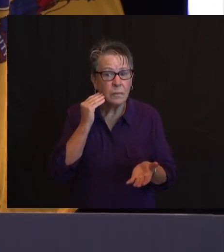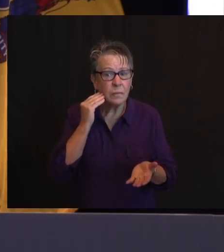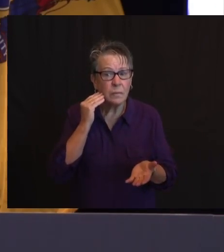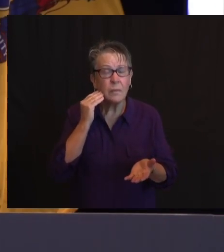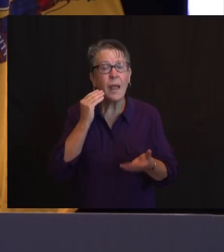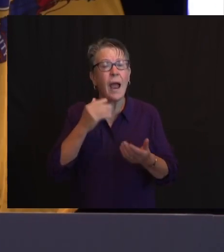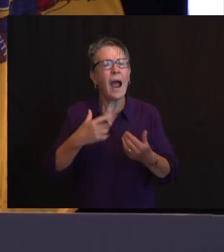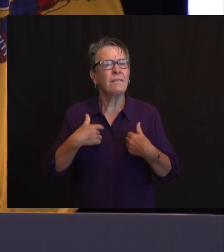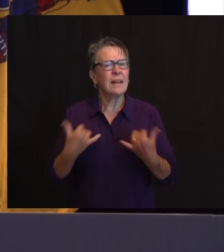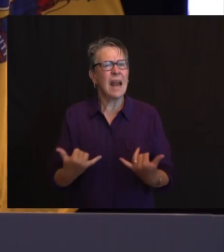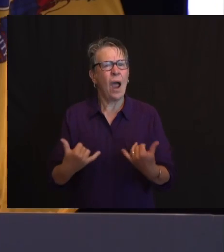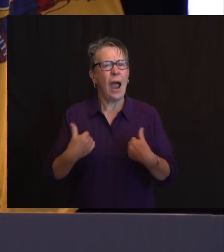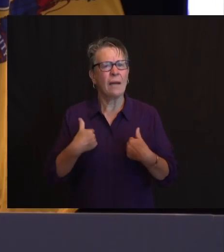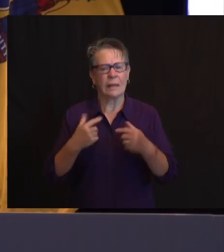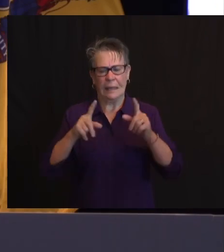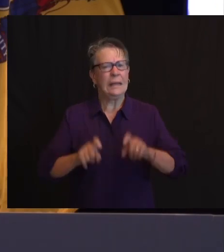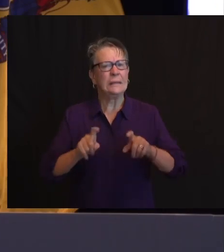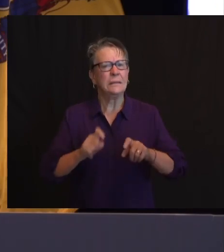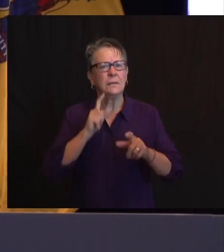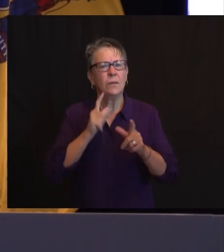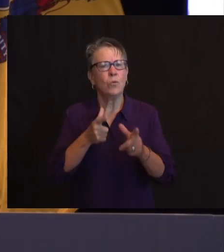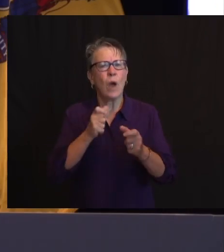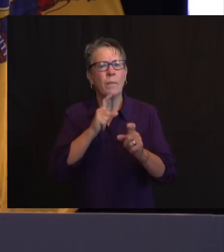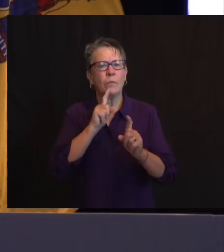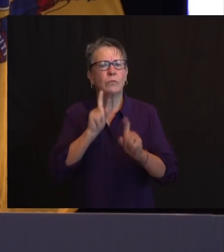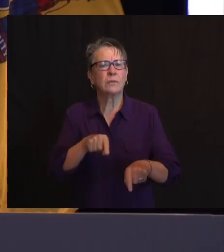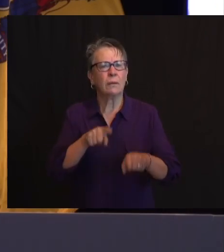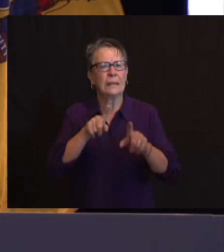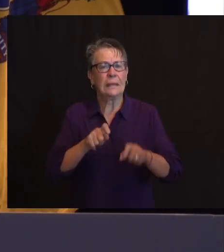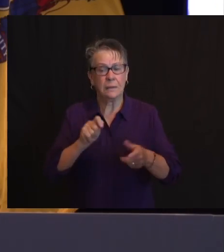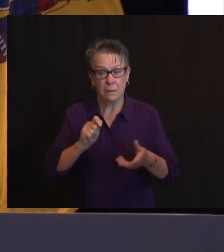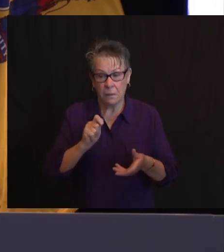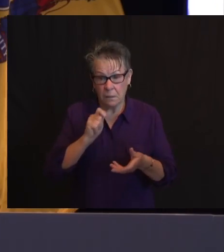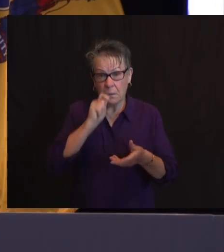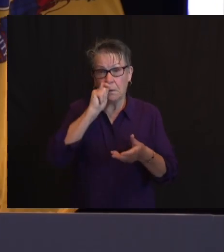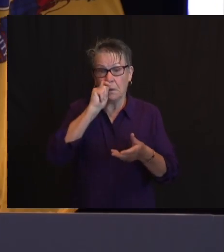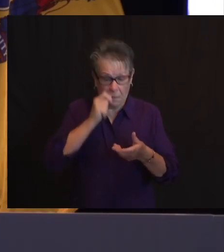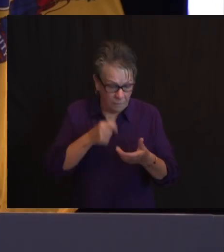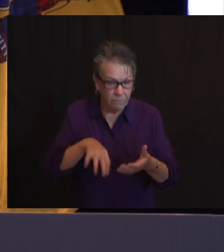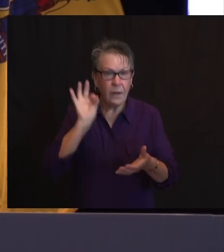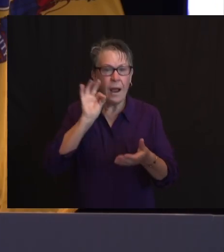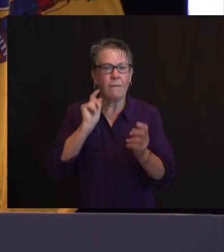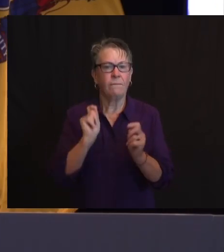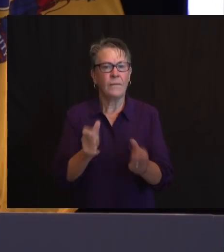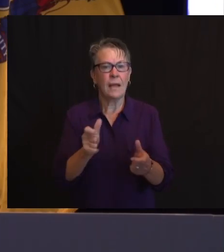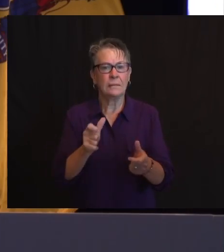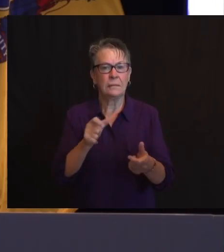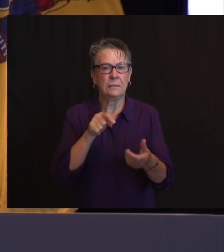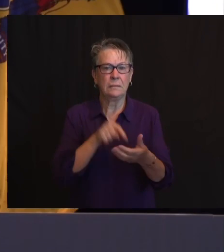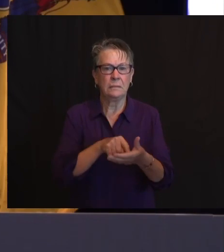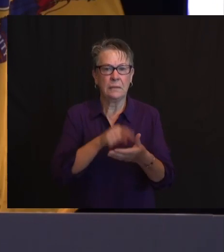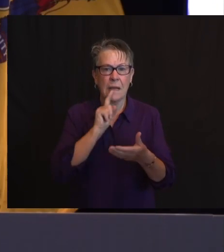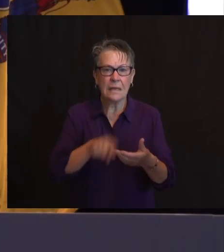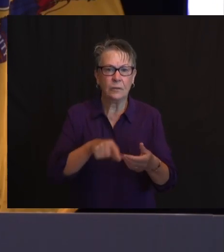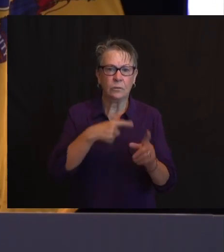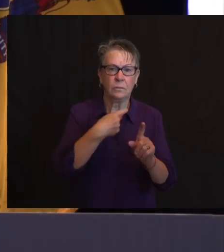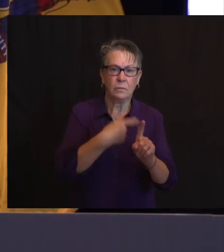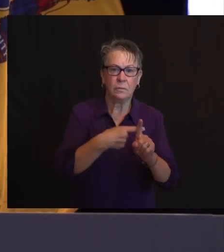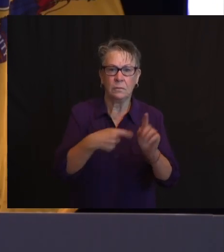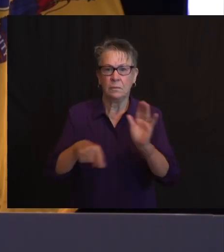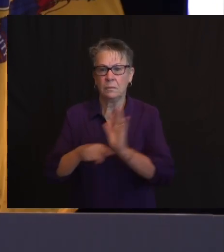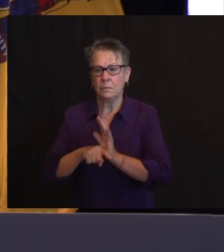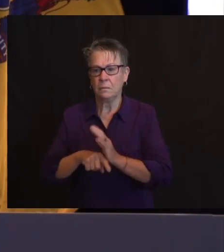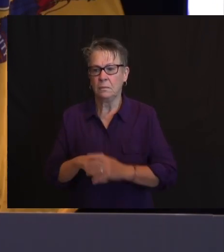does not want them to use it and will not accept these tests. Could you explain what's going on with that and whether any of these tests are